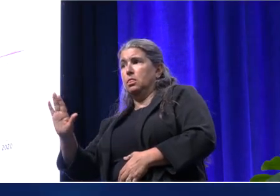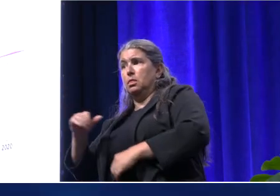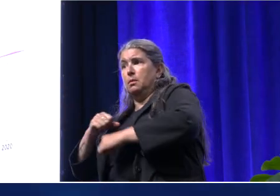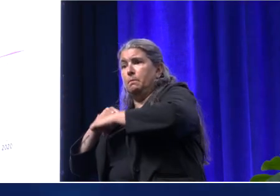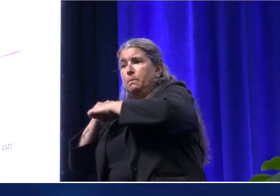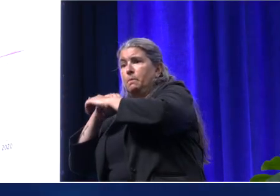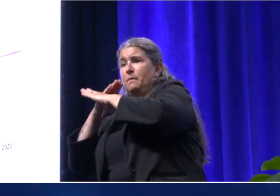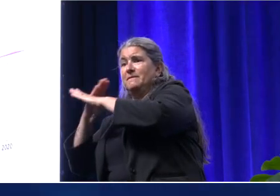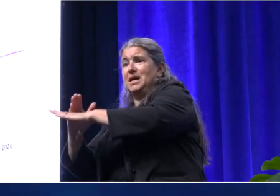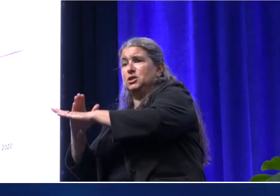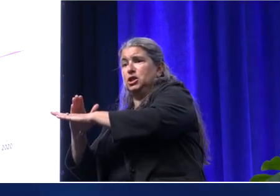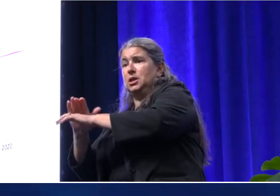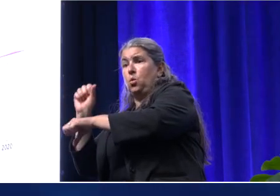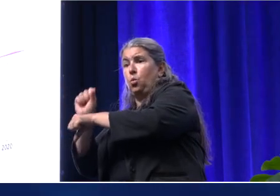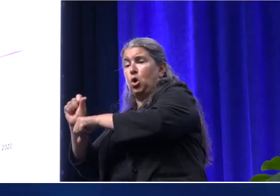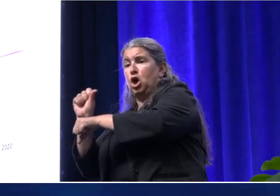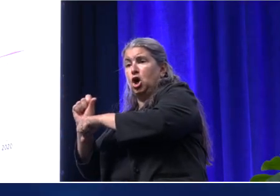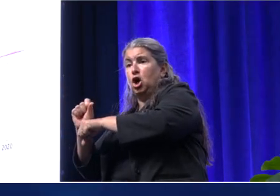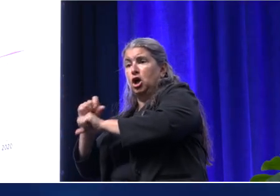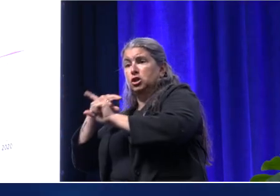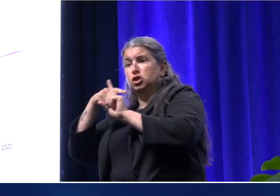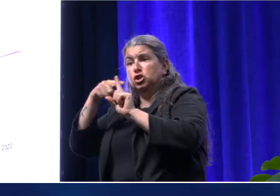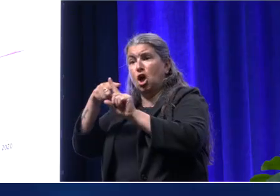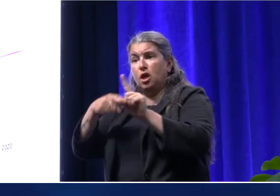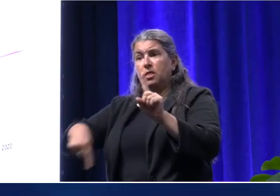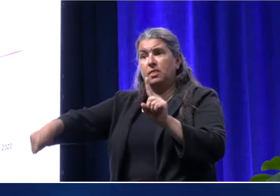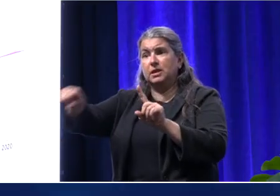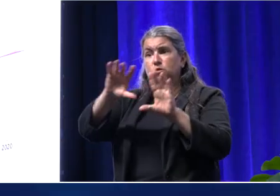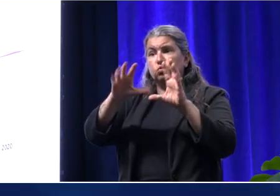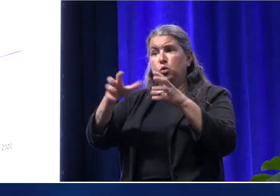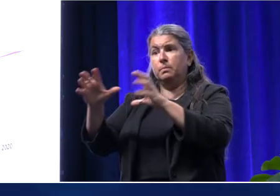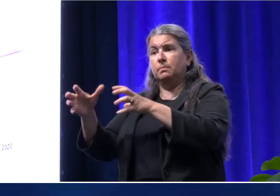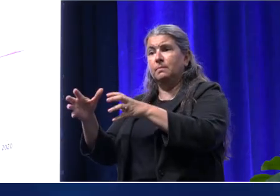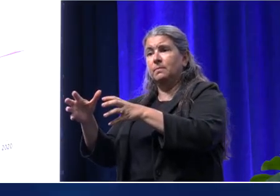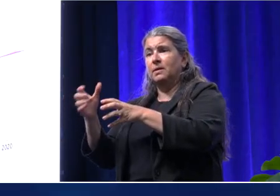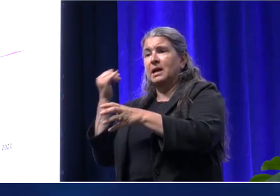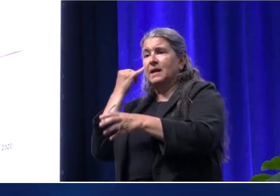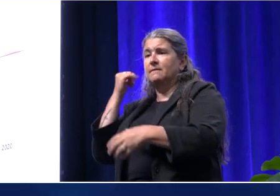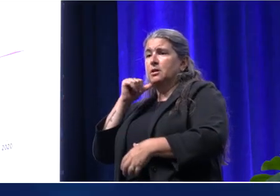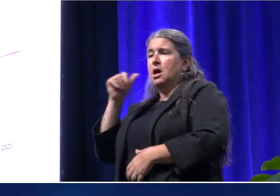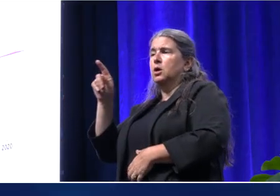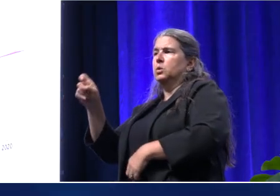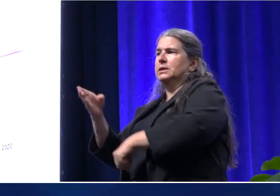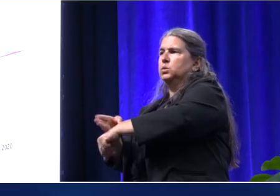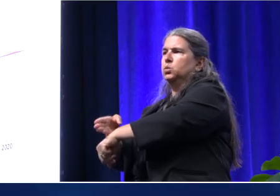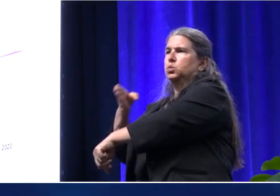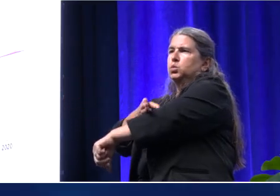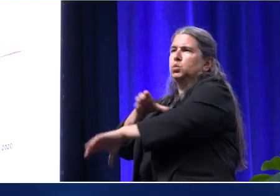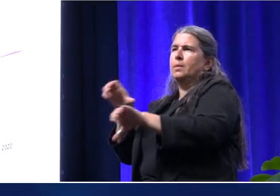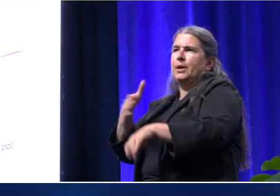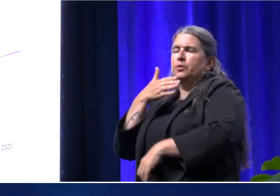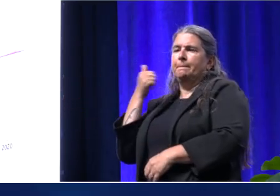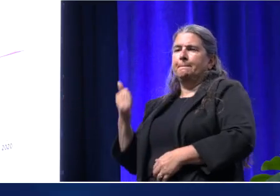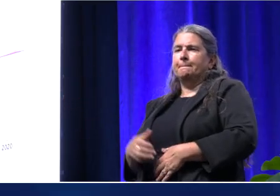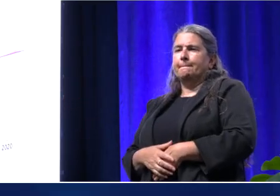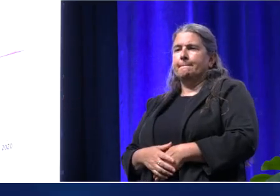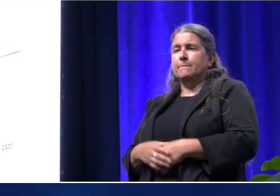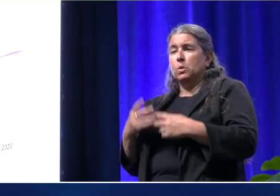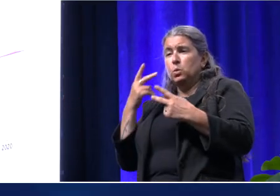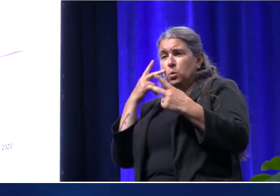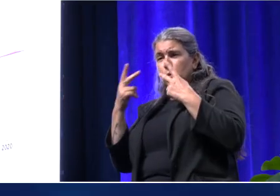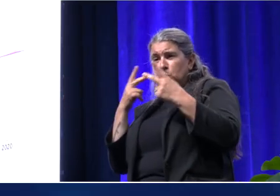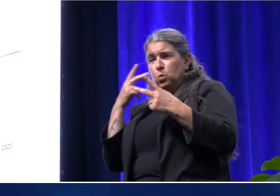not, we need to think harder. We need to do better. What we are seeing simultaneously is Gen